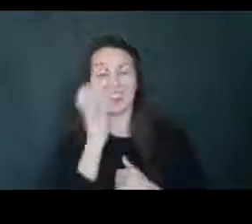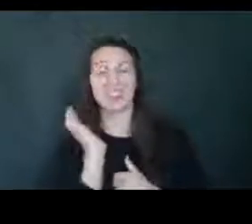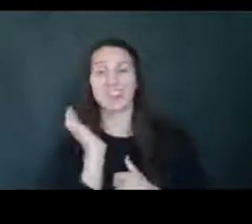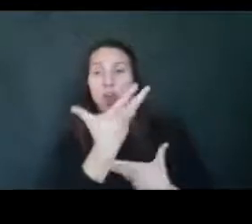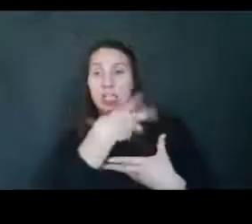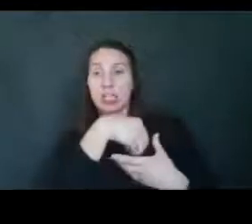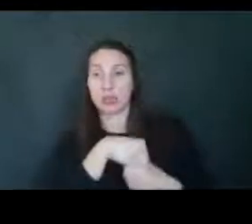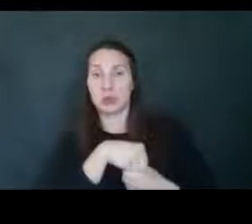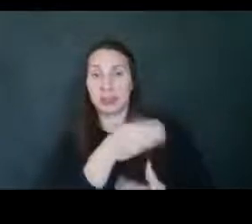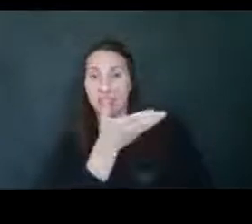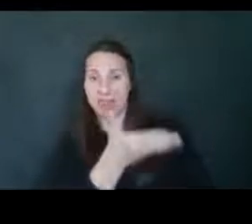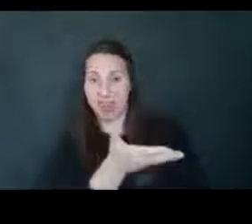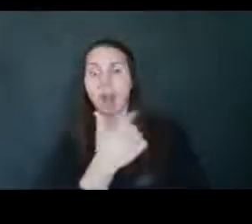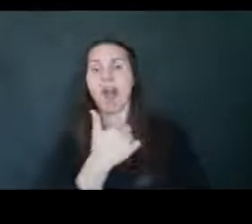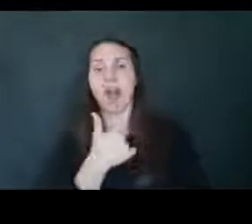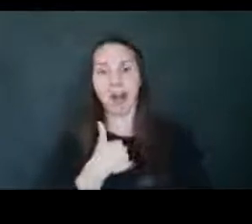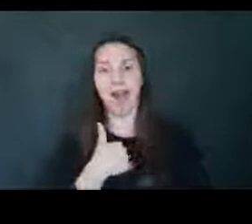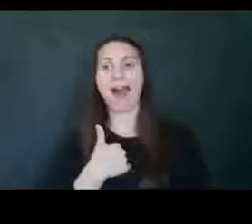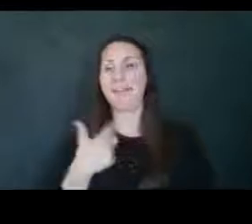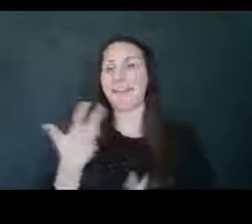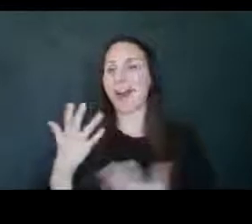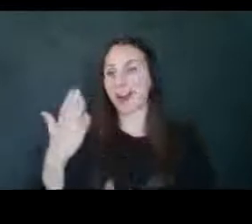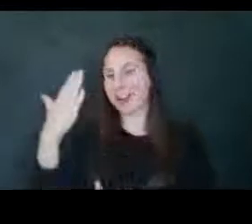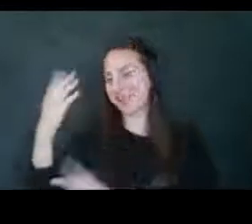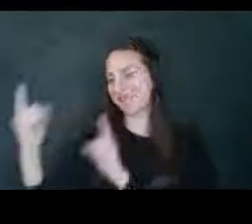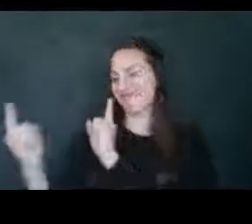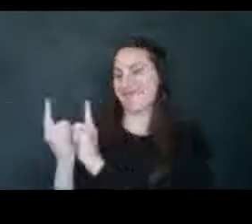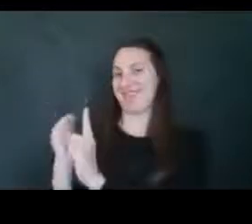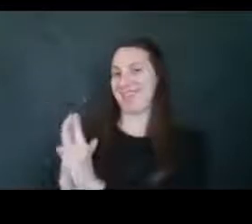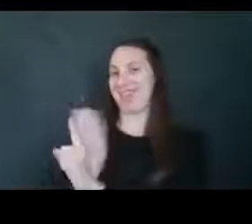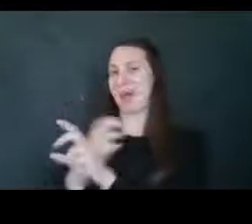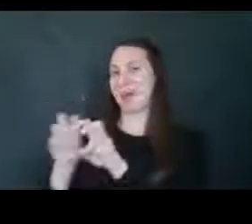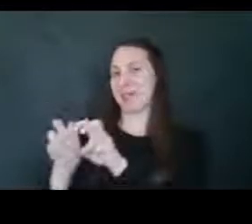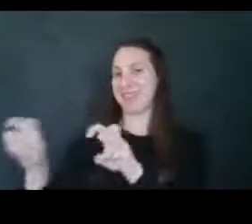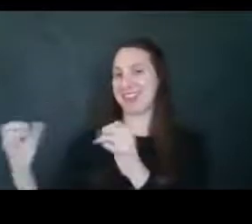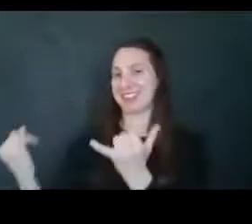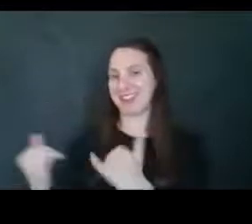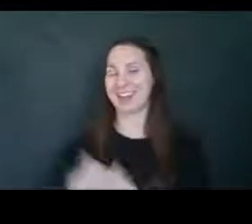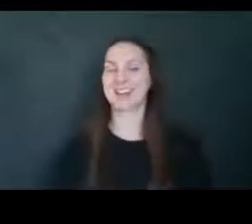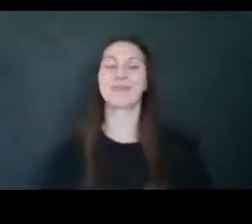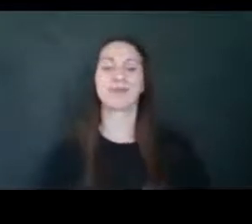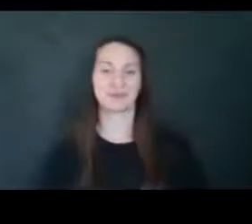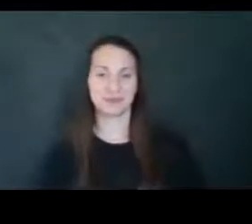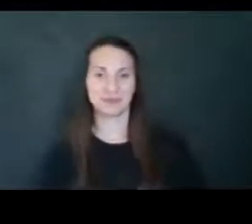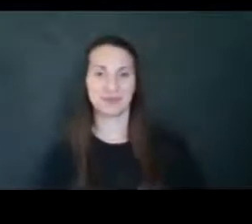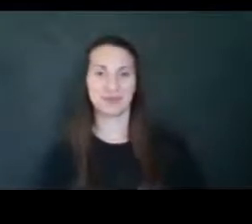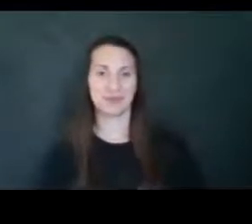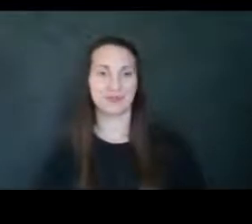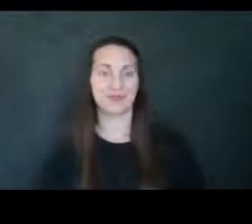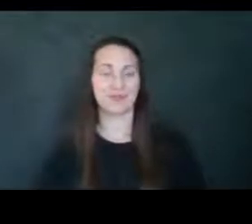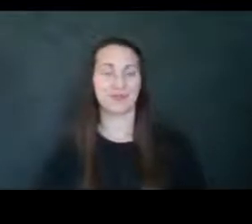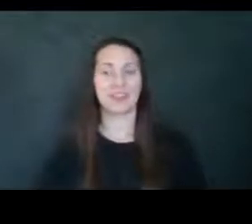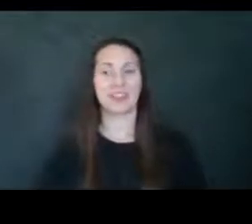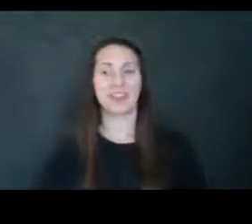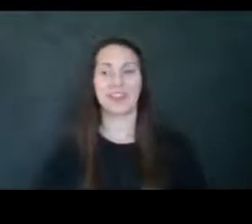have come to know both of our panelists today. Next slide, please.